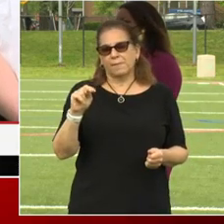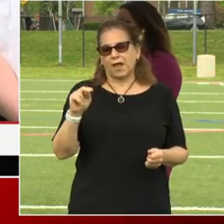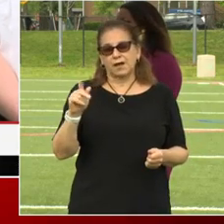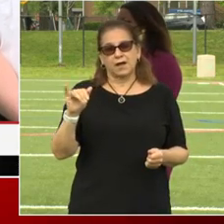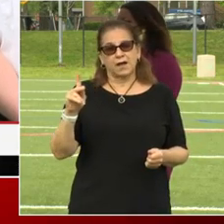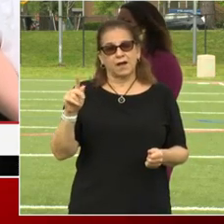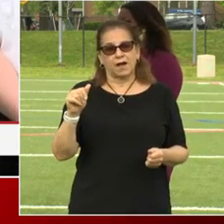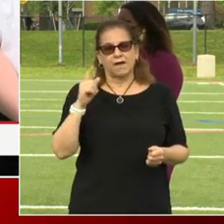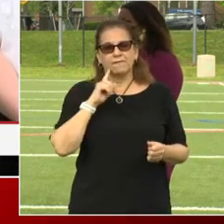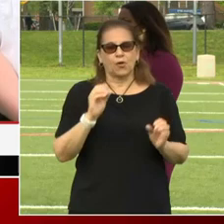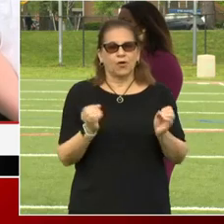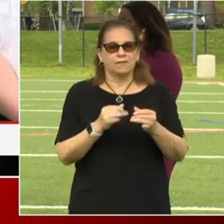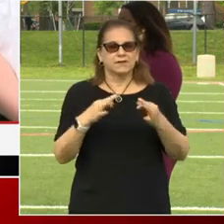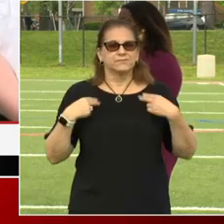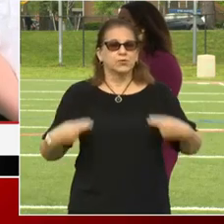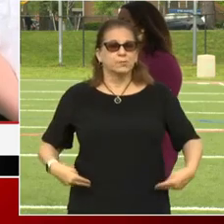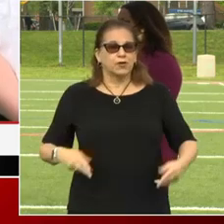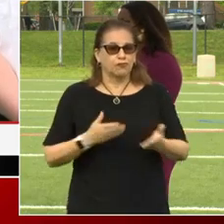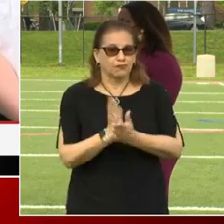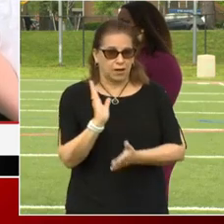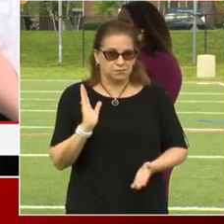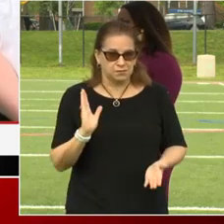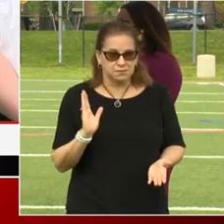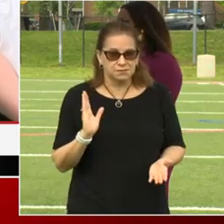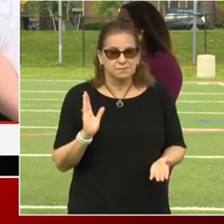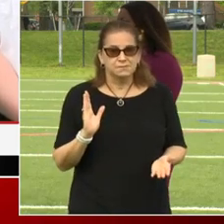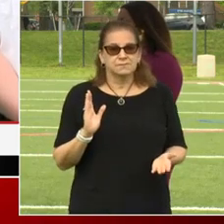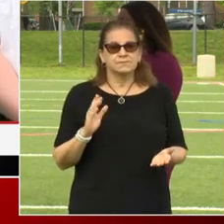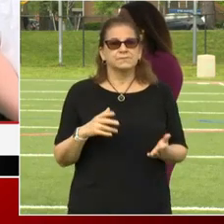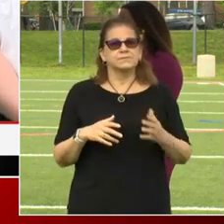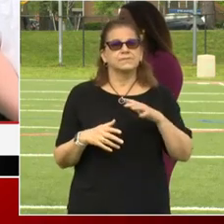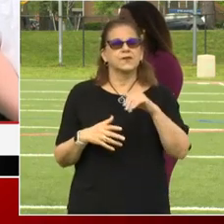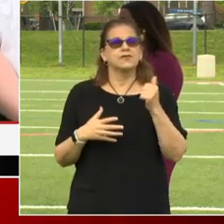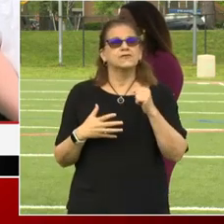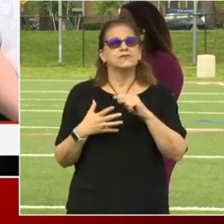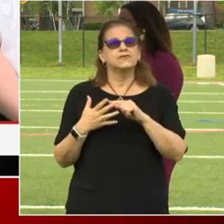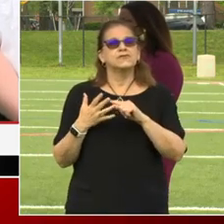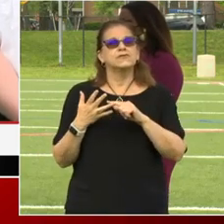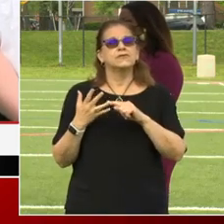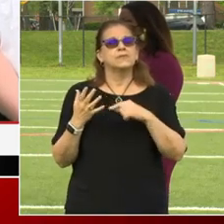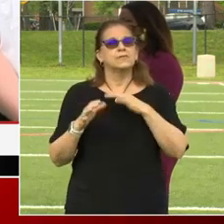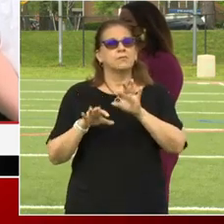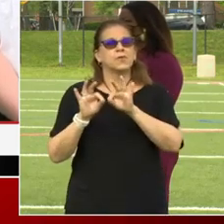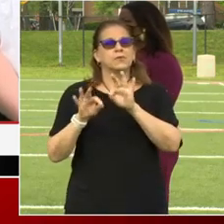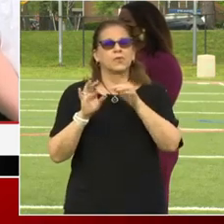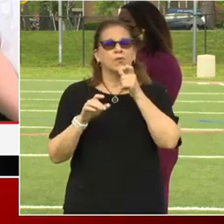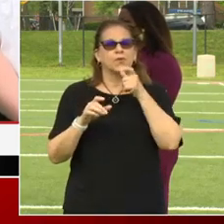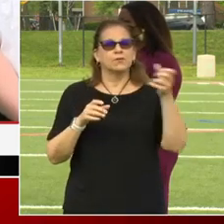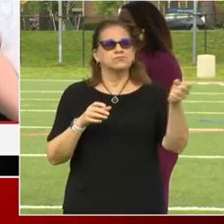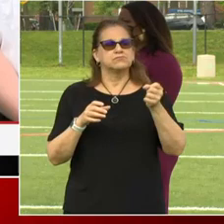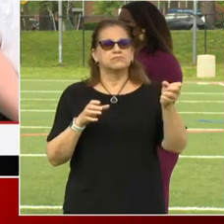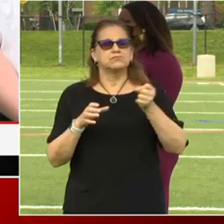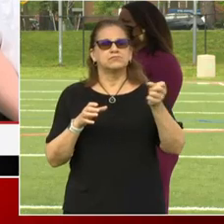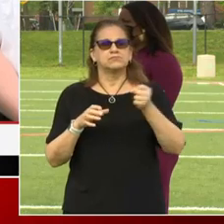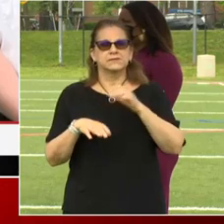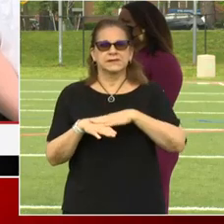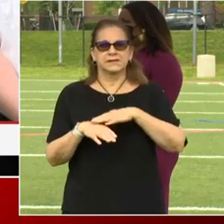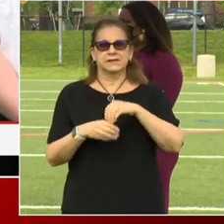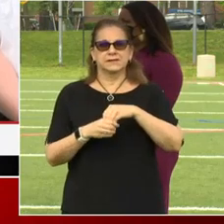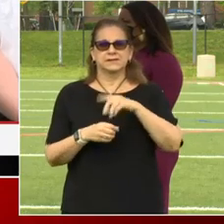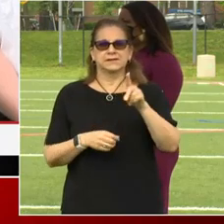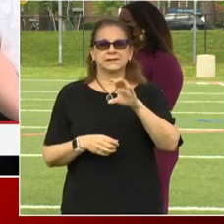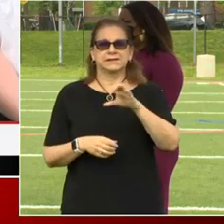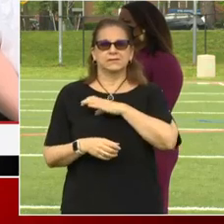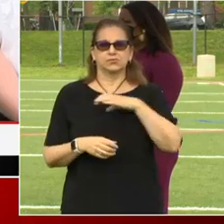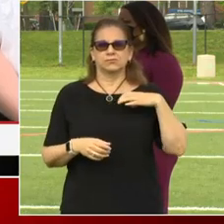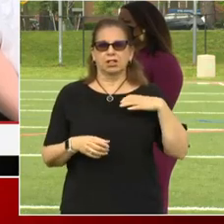administrative law judge of the Office of Administrative Hearings. Those are all on the agenda as well for tomorrow. There are a couple of contracts which I think